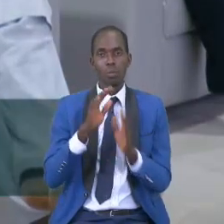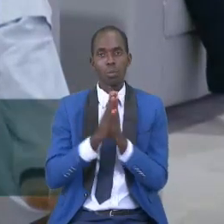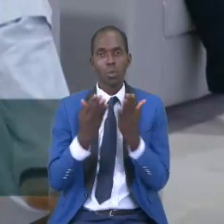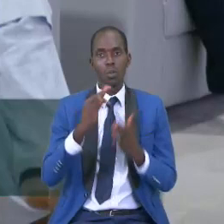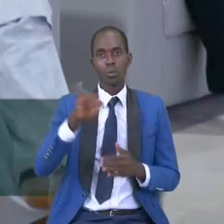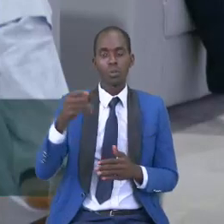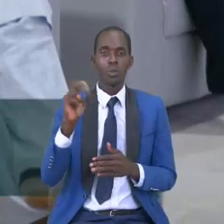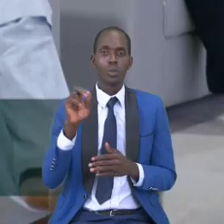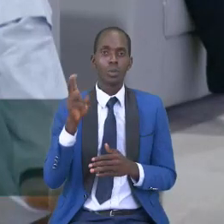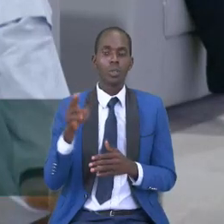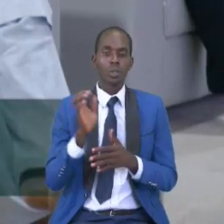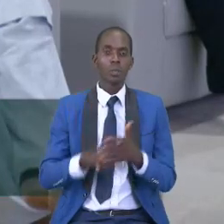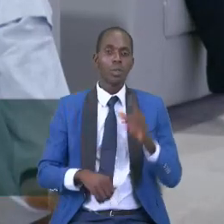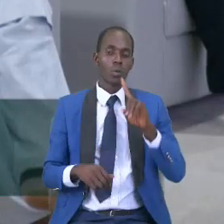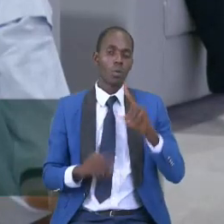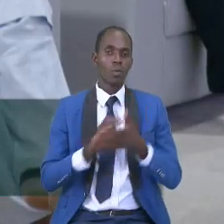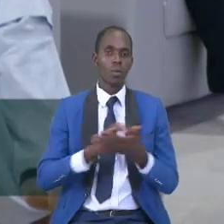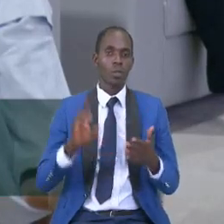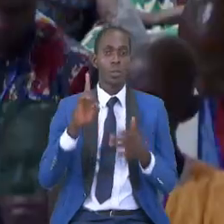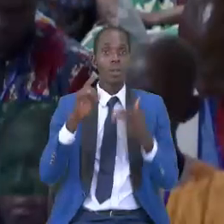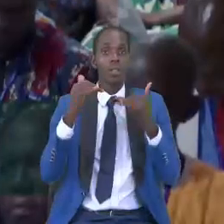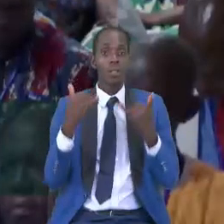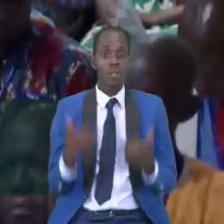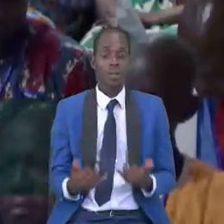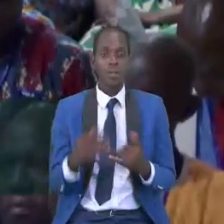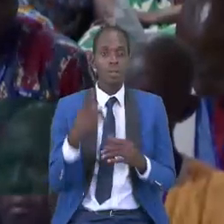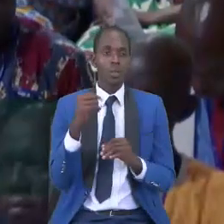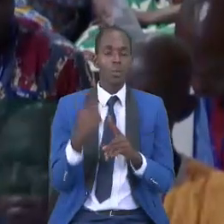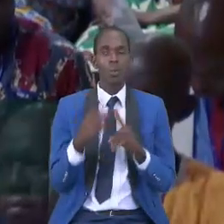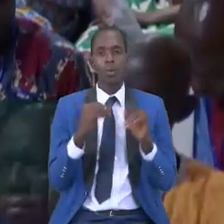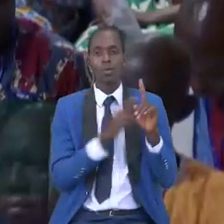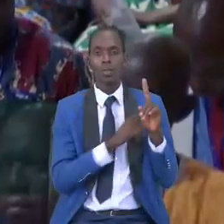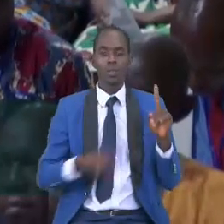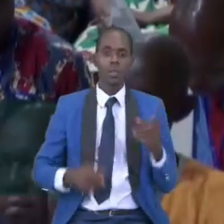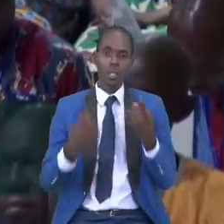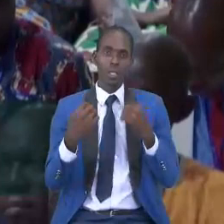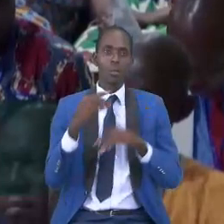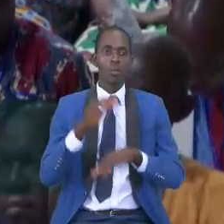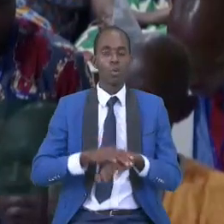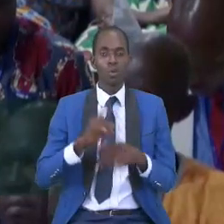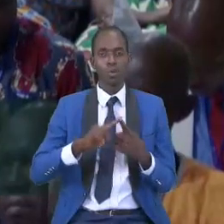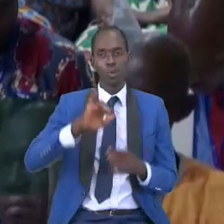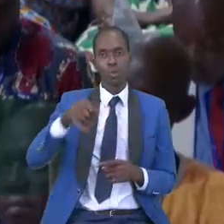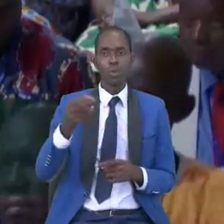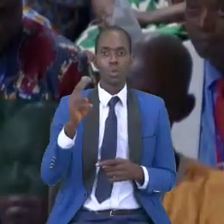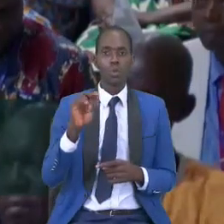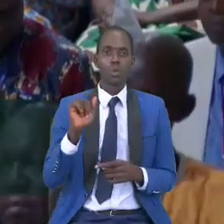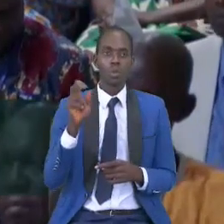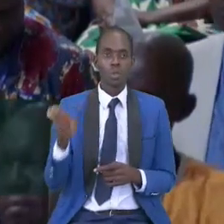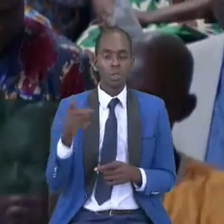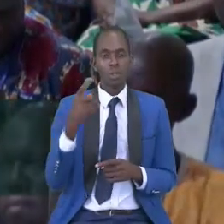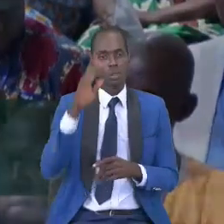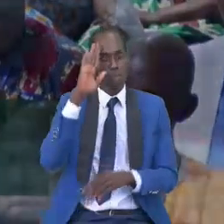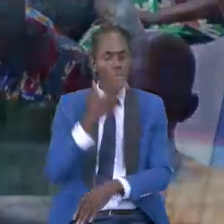reading from chapter 1 and verse 1. Now, the word of the Lord came unto Jonah, the son